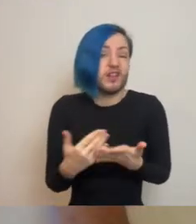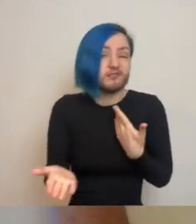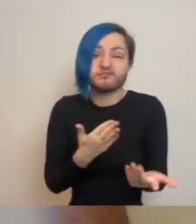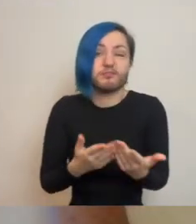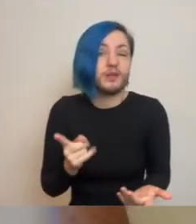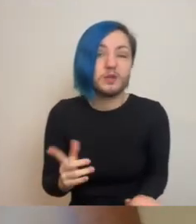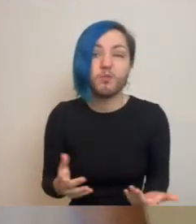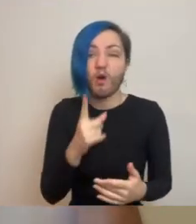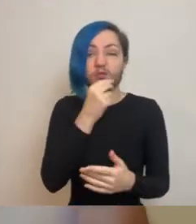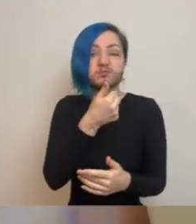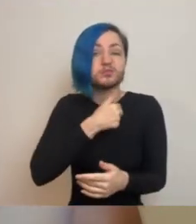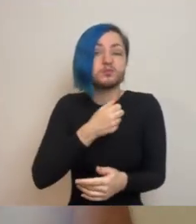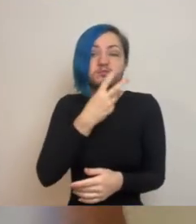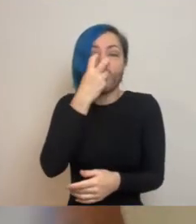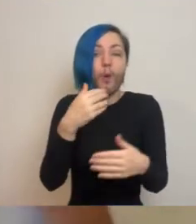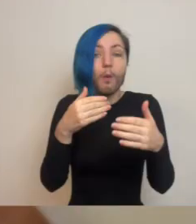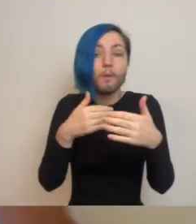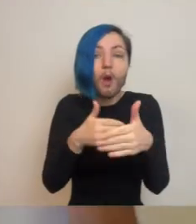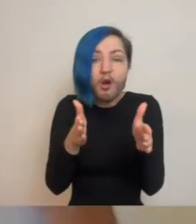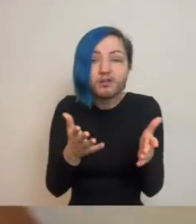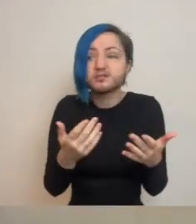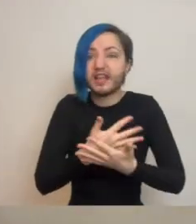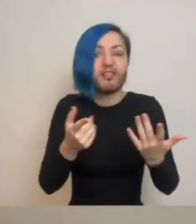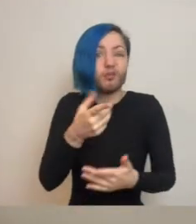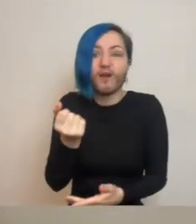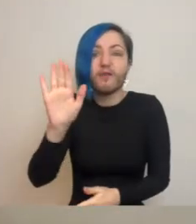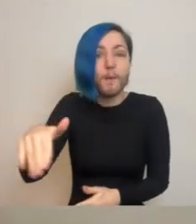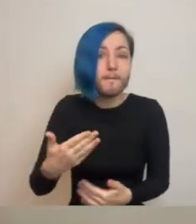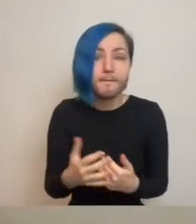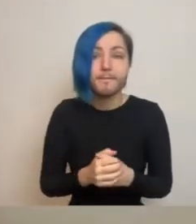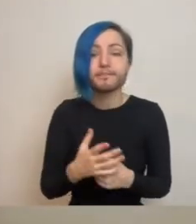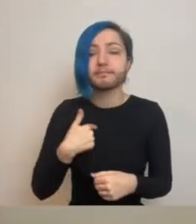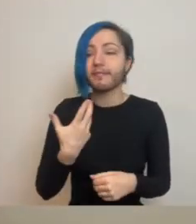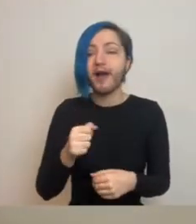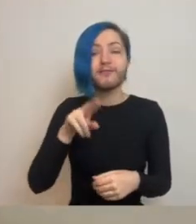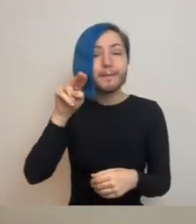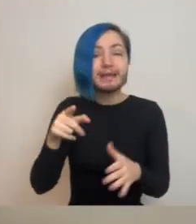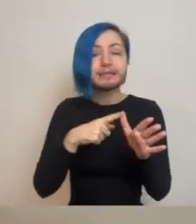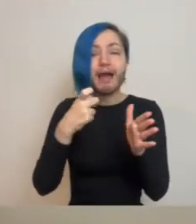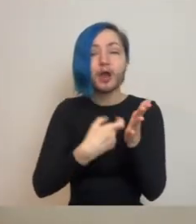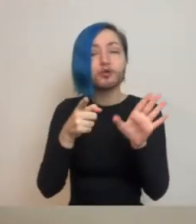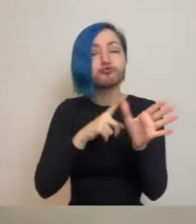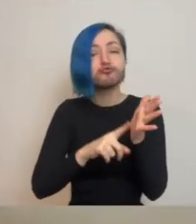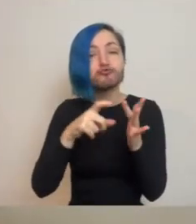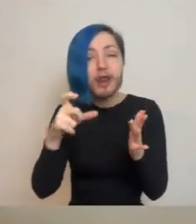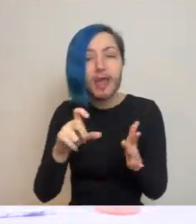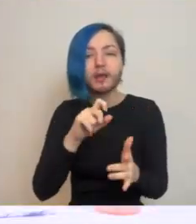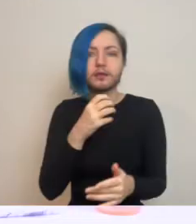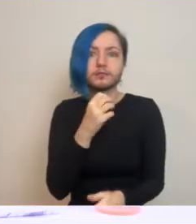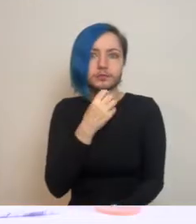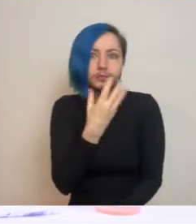really matter, you could use an old box, anything you've got kicking around. I've got some acrylic paints here, which will work